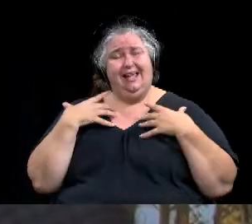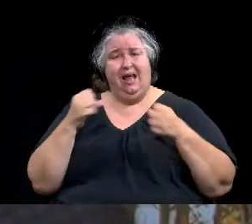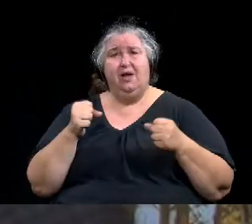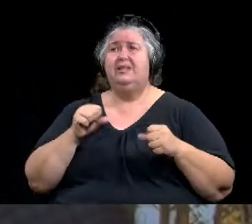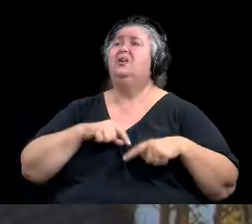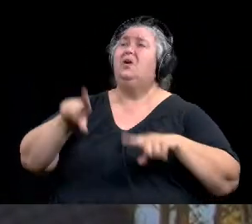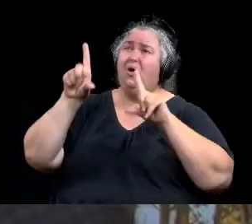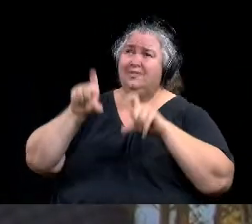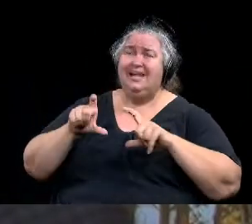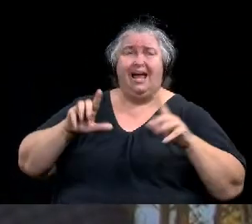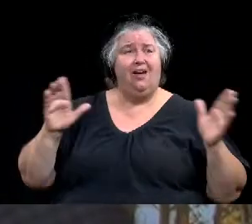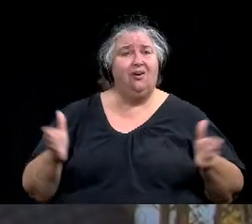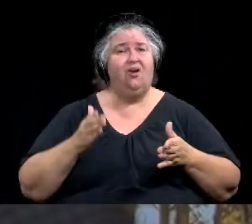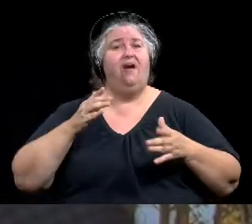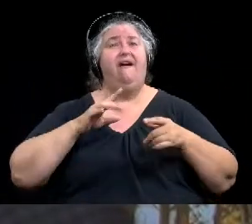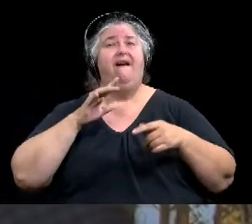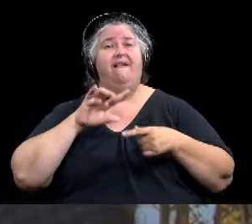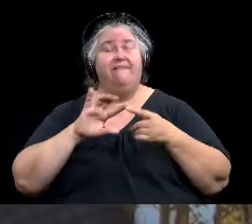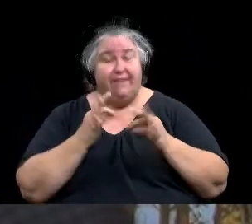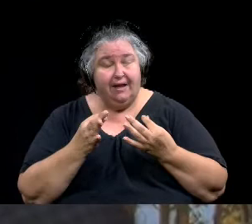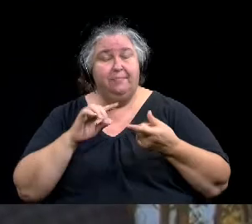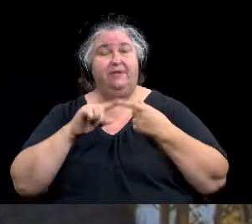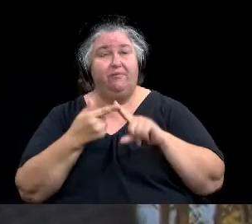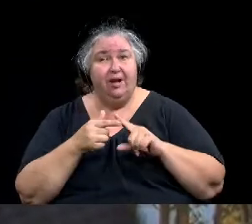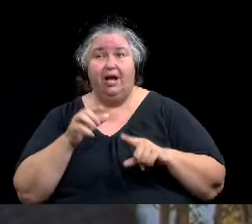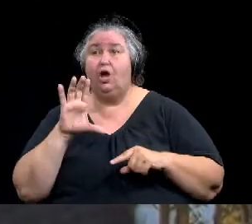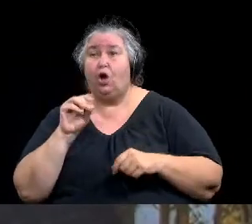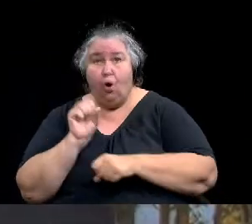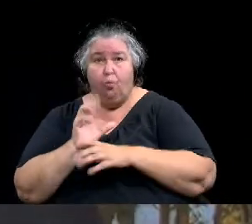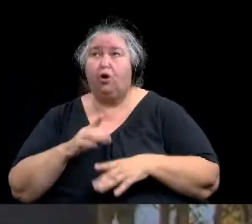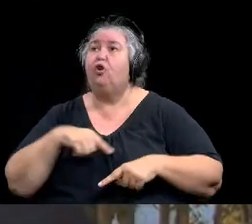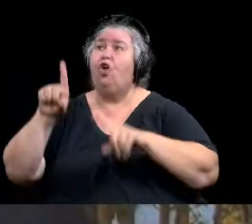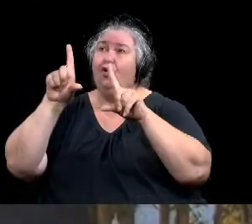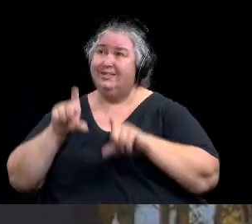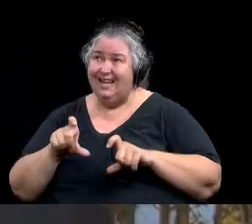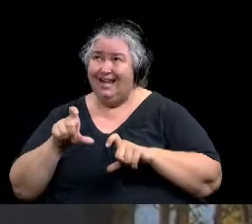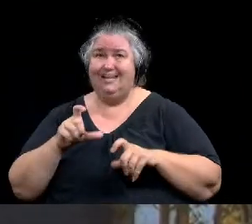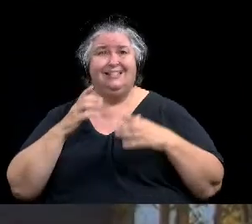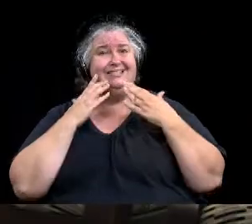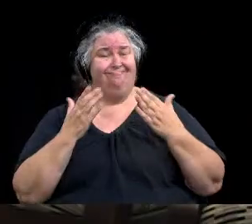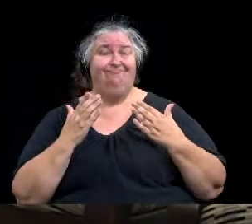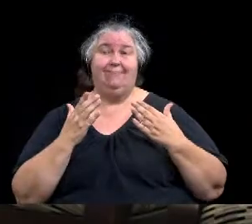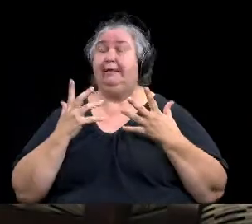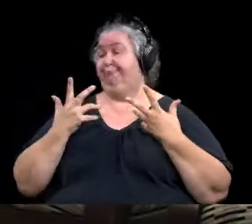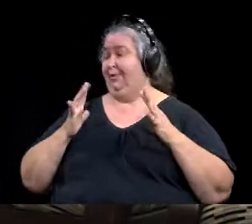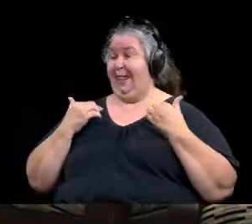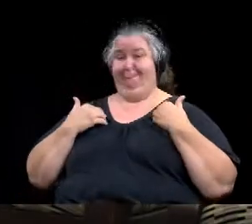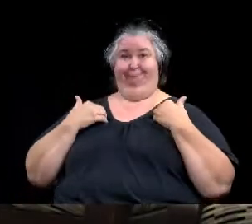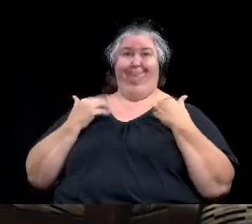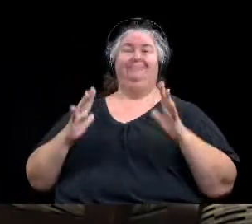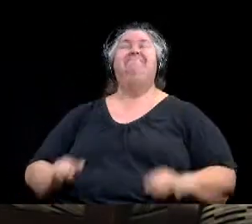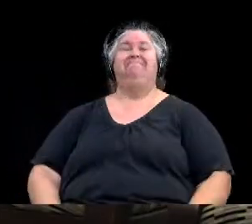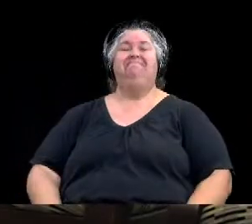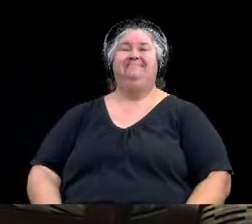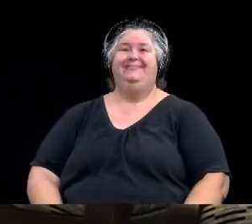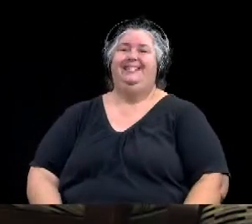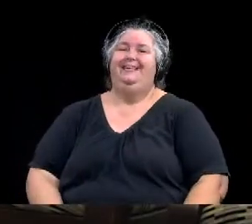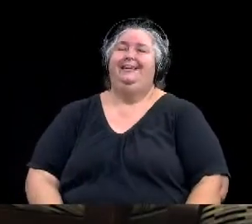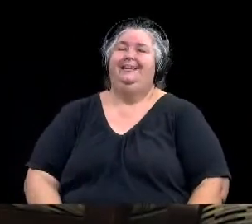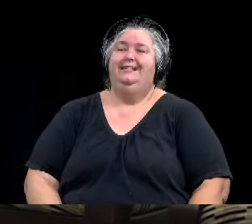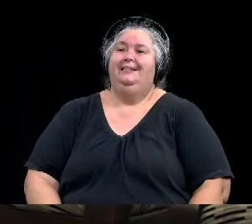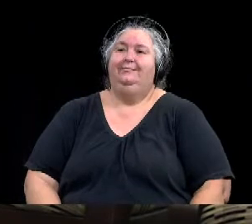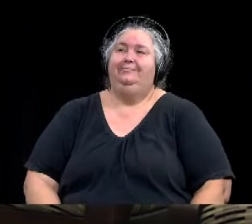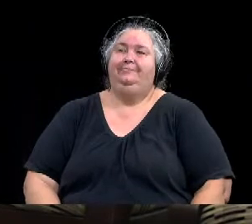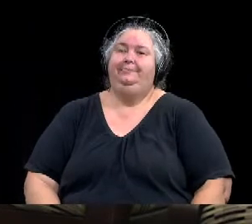your family and friends and coworkers to get tested. Thank you. That's all I have for now. Okay. I have a few questions here I'll